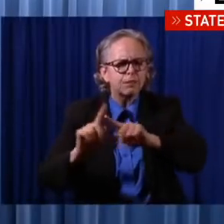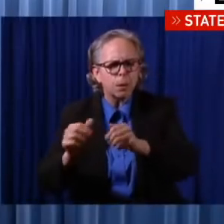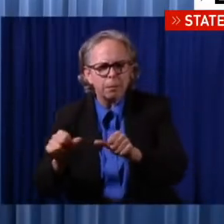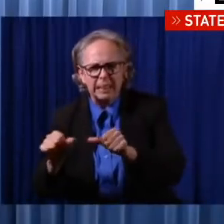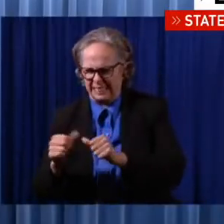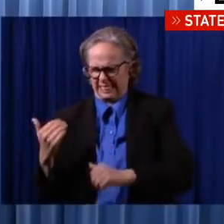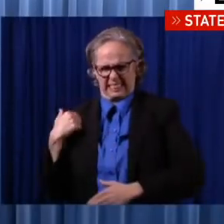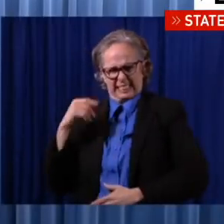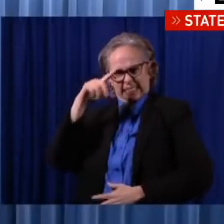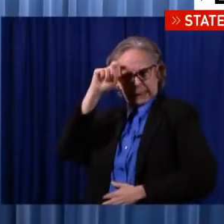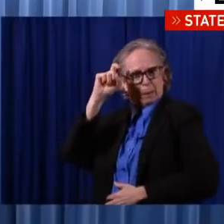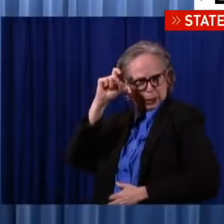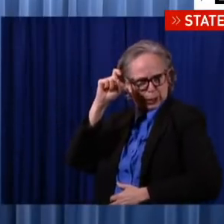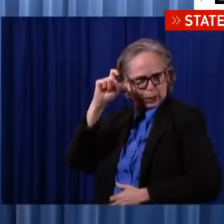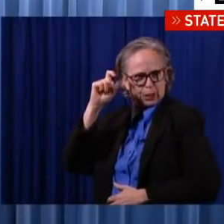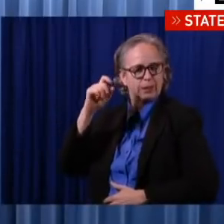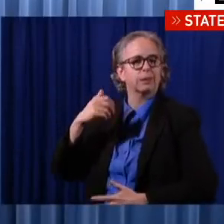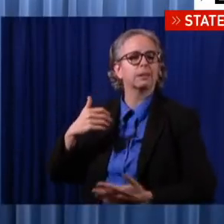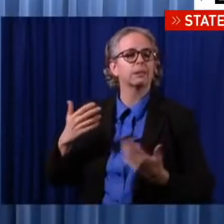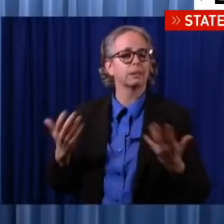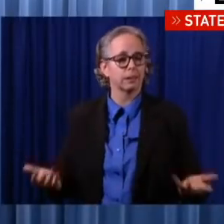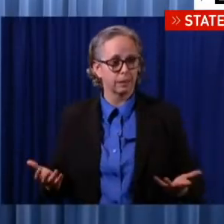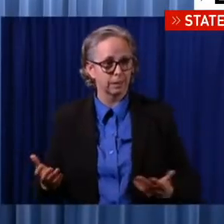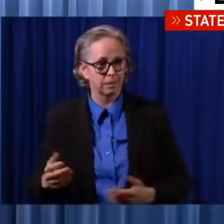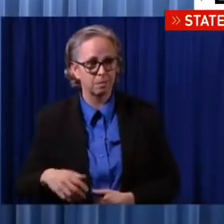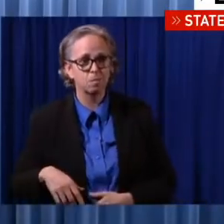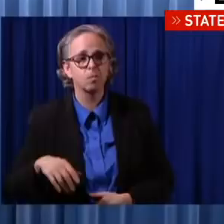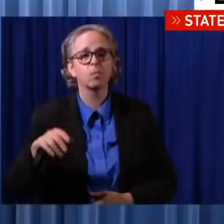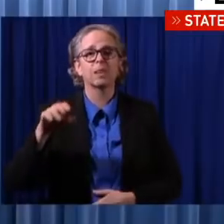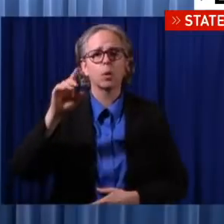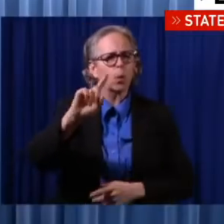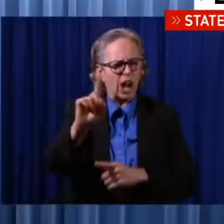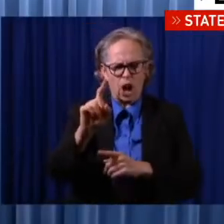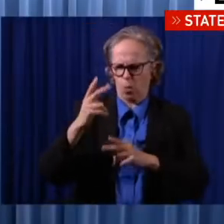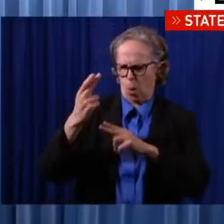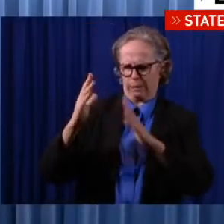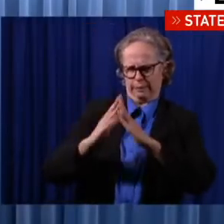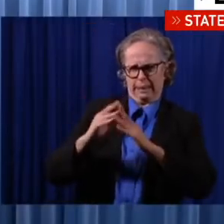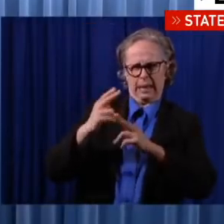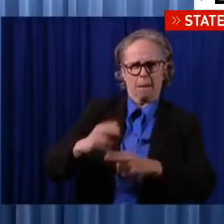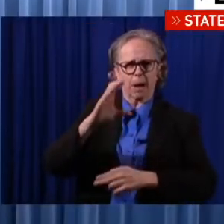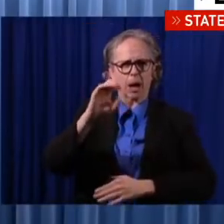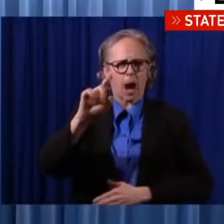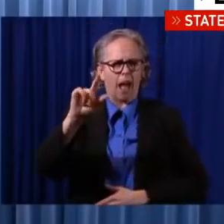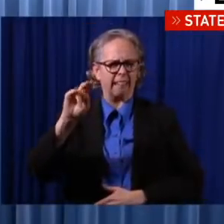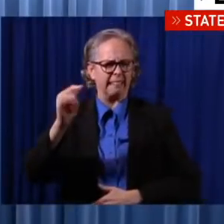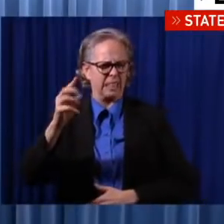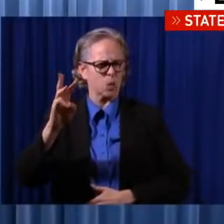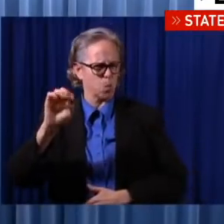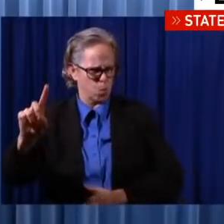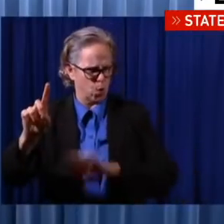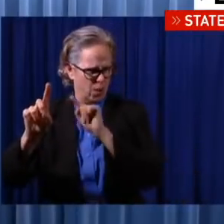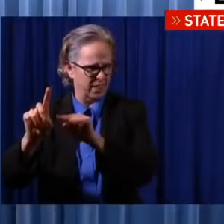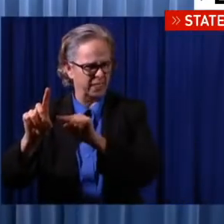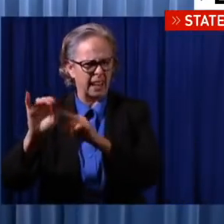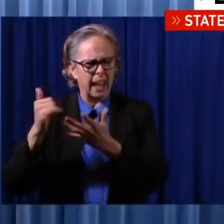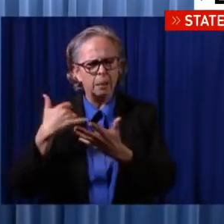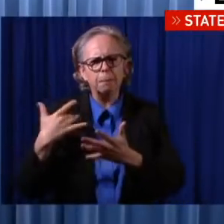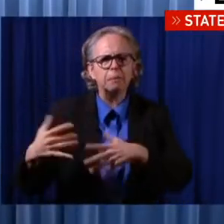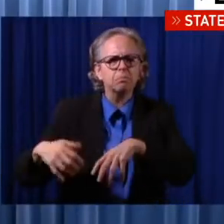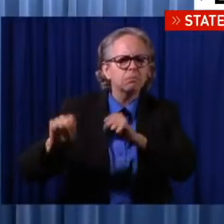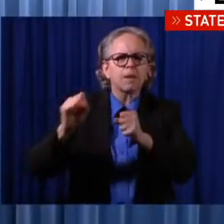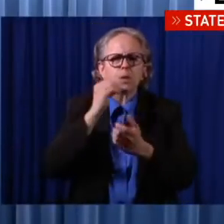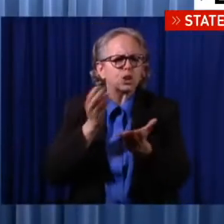Collingwood branch of the Cleveland Public Library. She also hosted the food service program for a few days at the